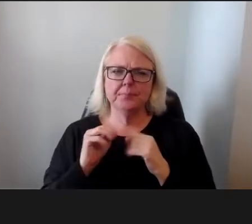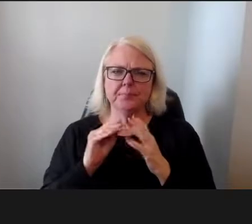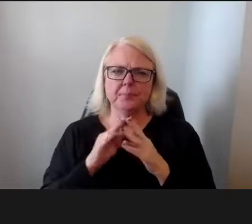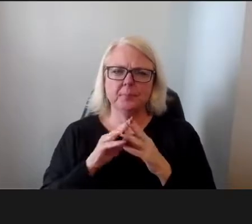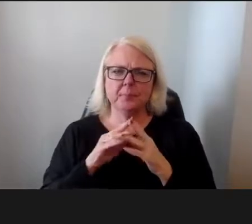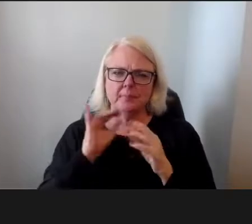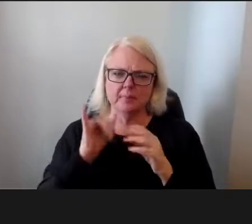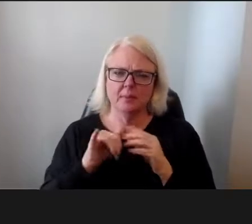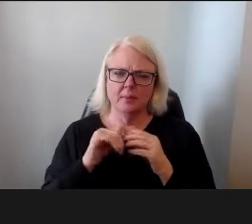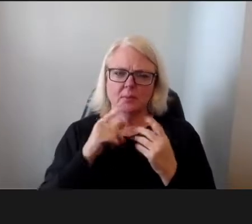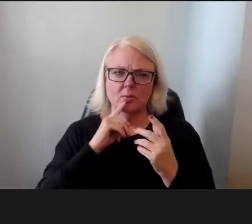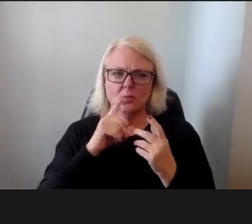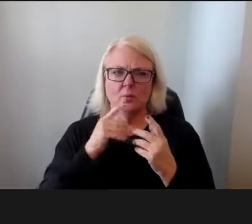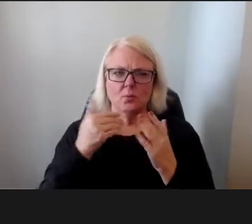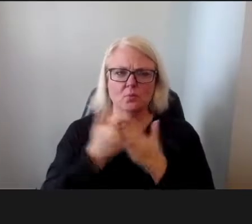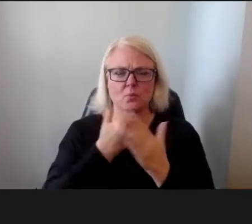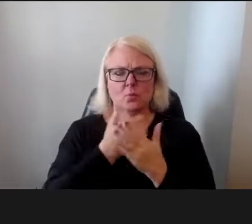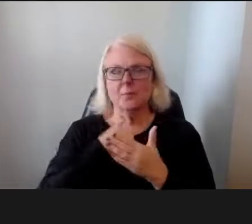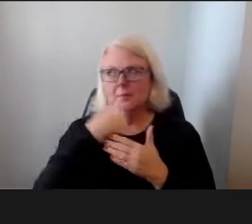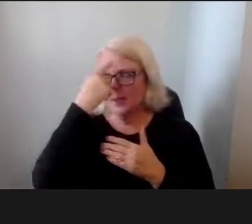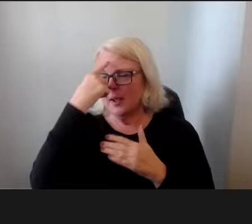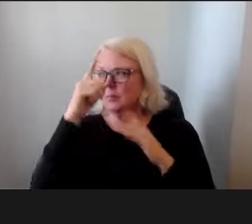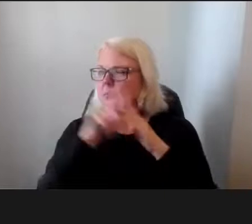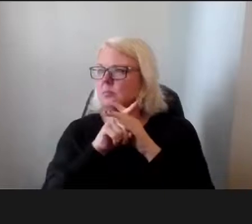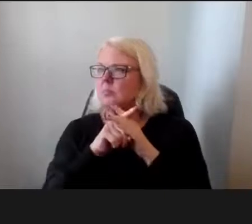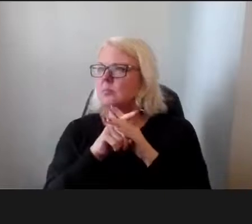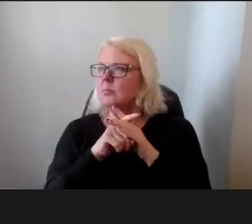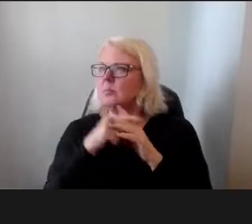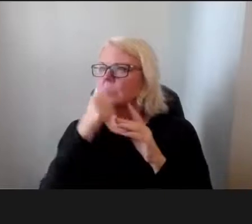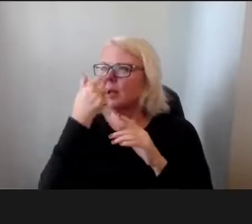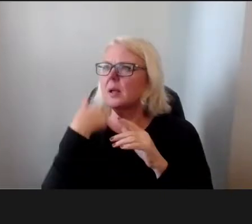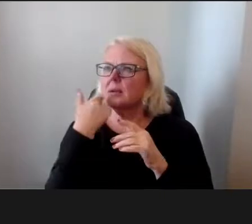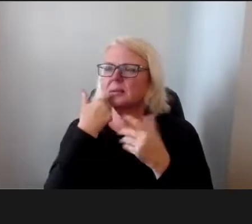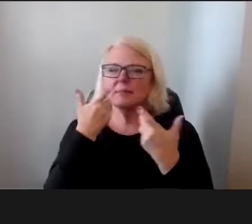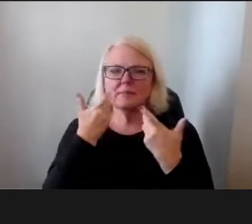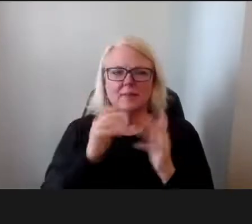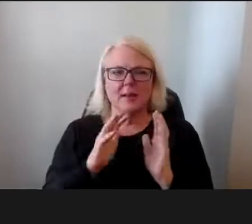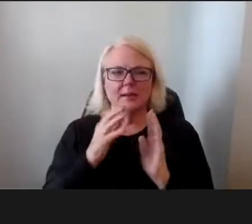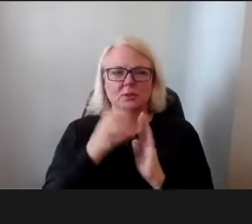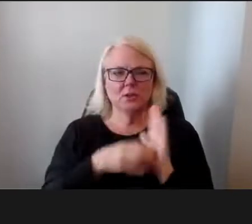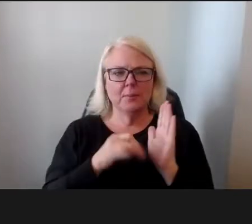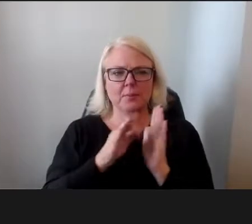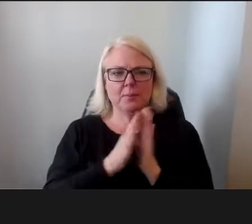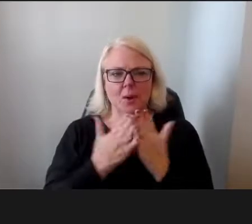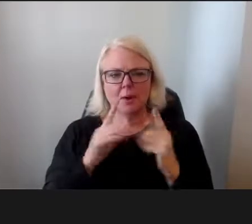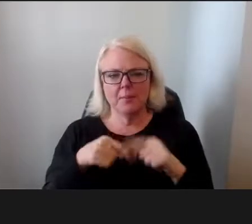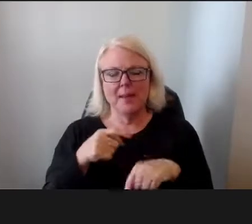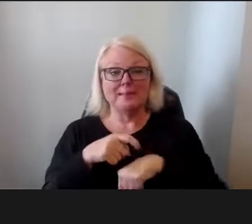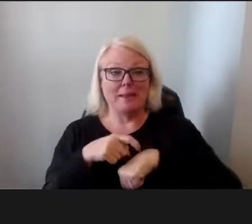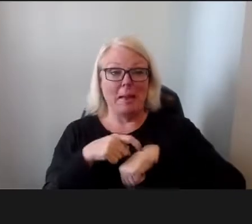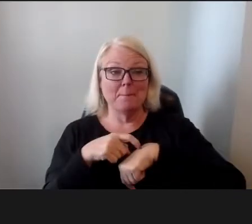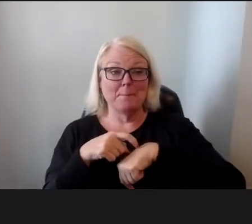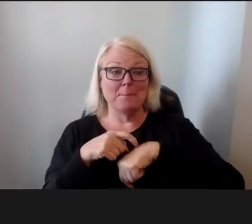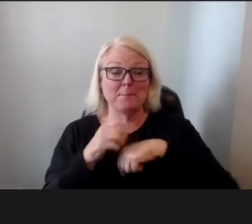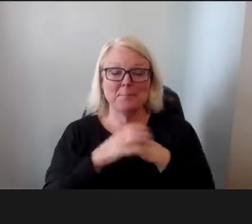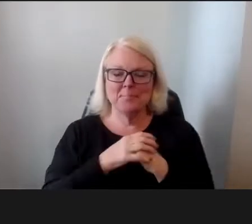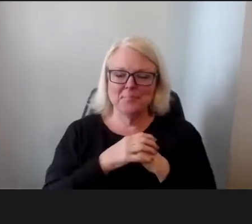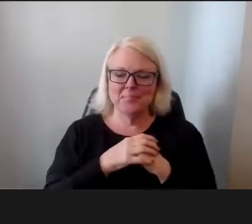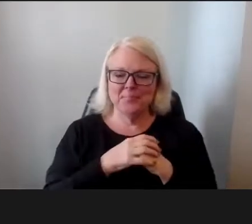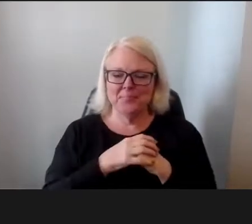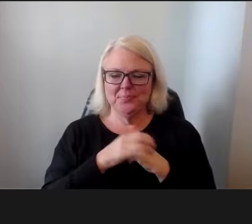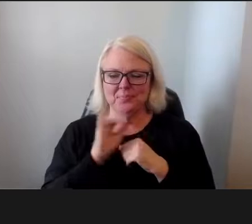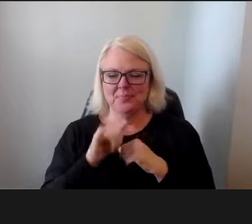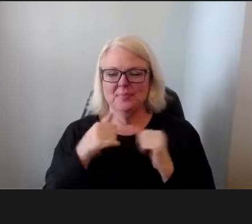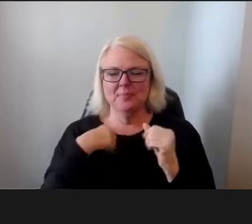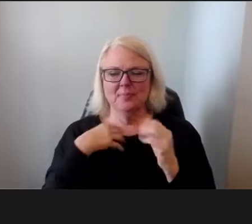This is all pretty fresh in my mind because I just finished the chapter of the book that's about time. it